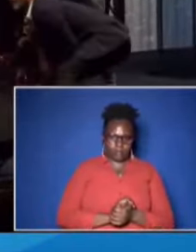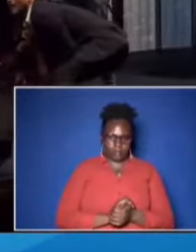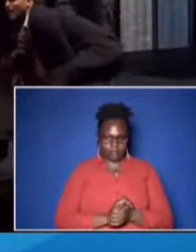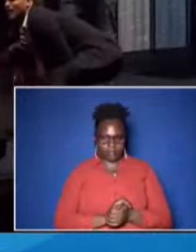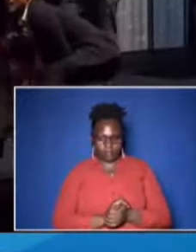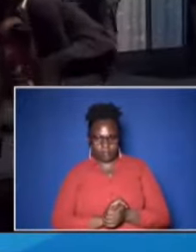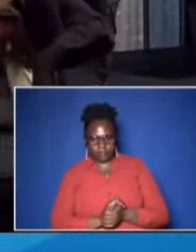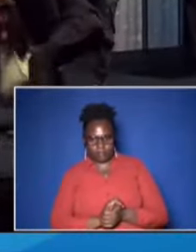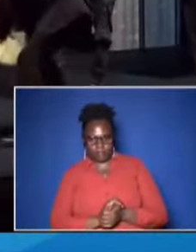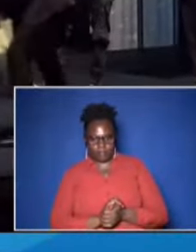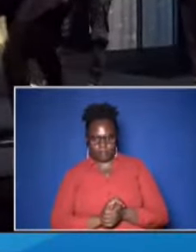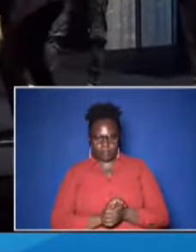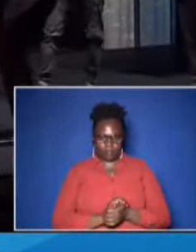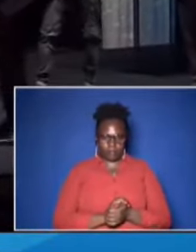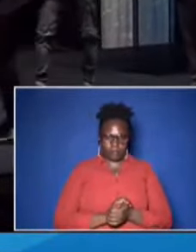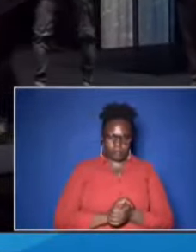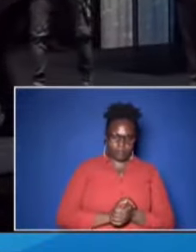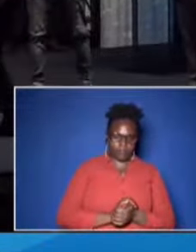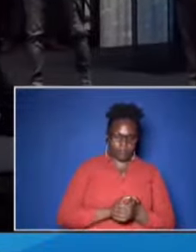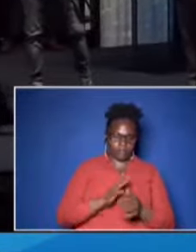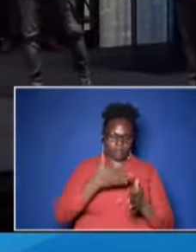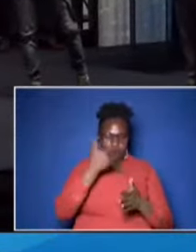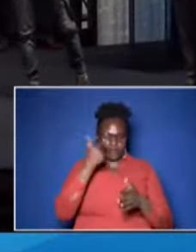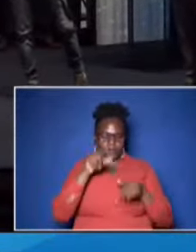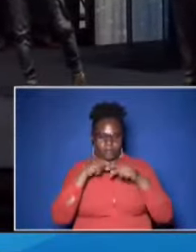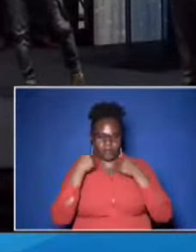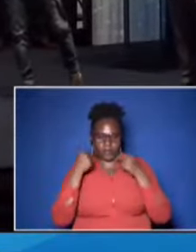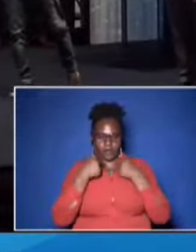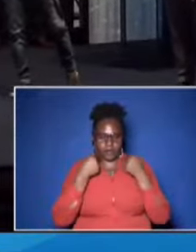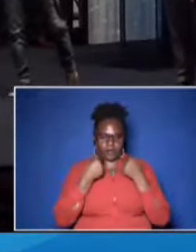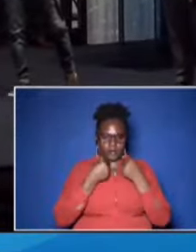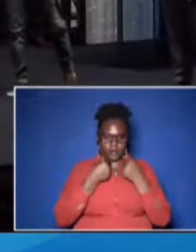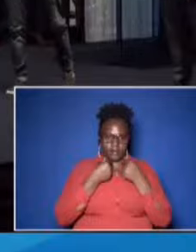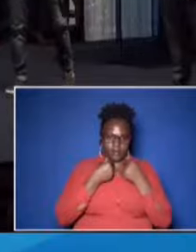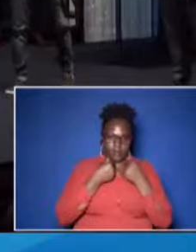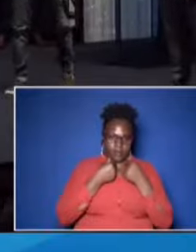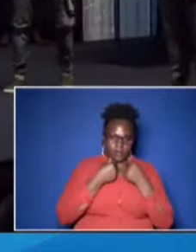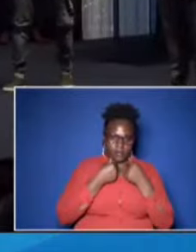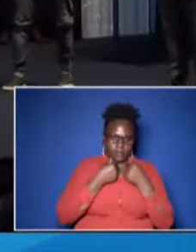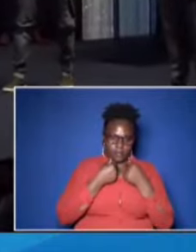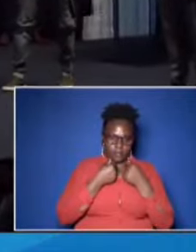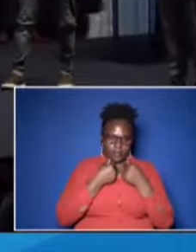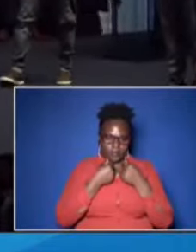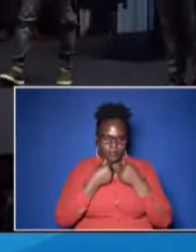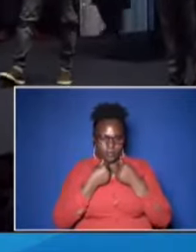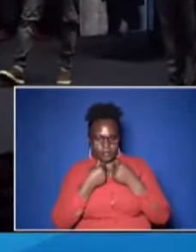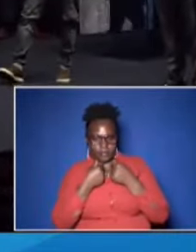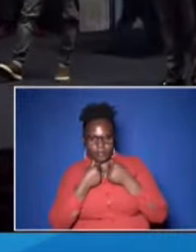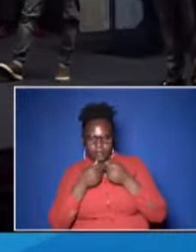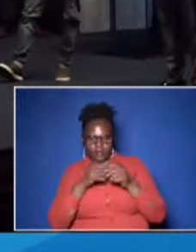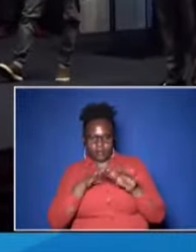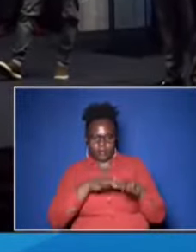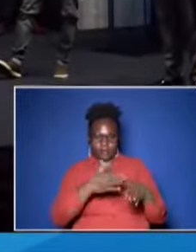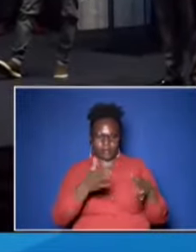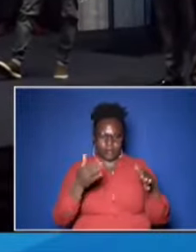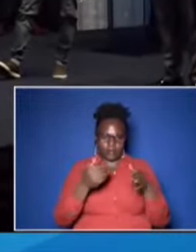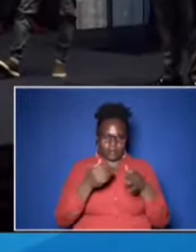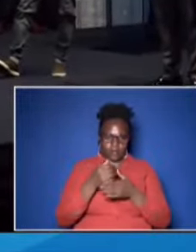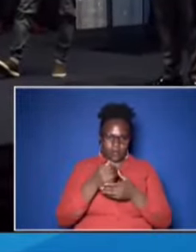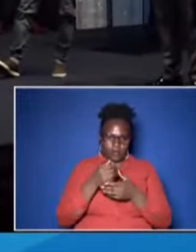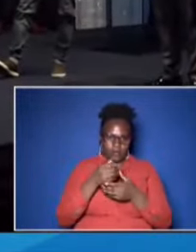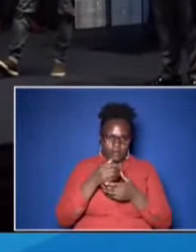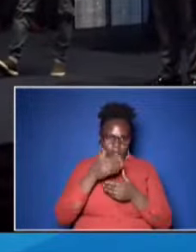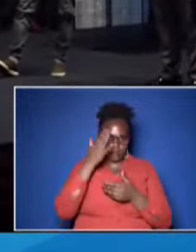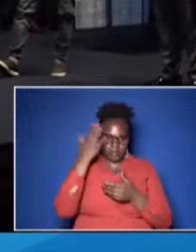yes and I've have not forgotten the pastors down there I did not